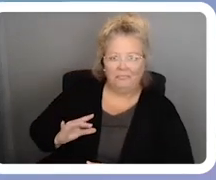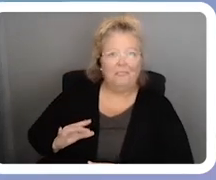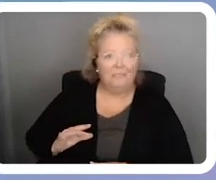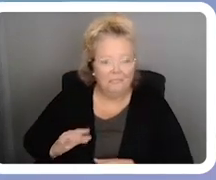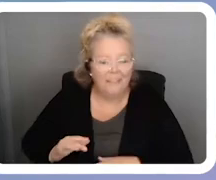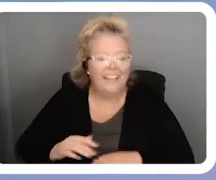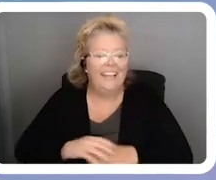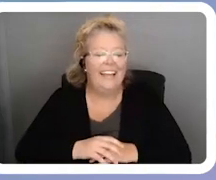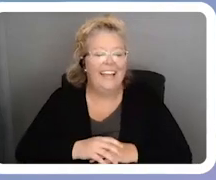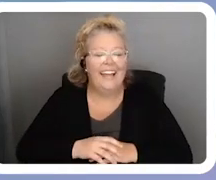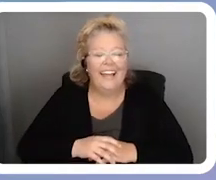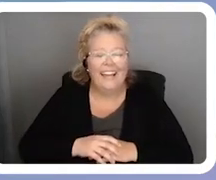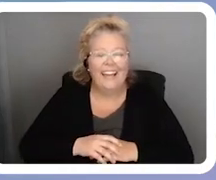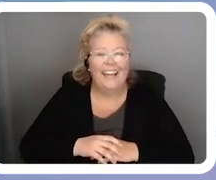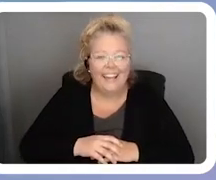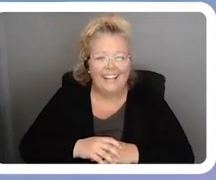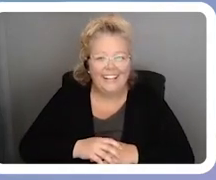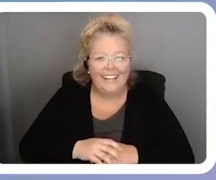from the guests